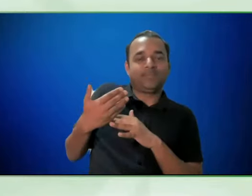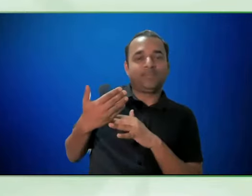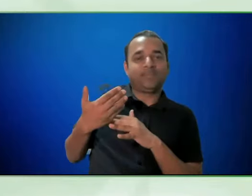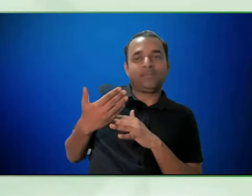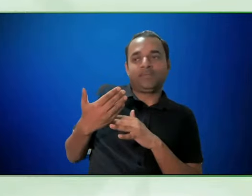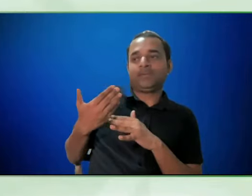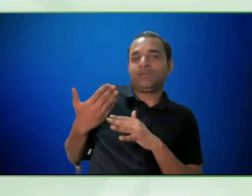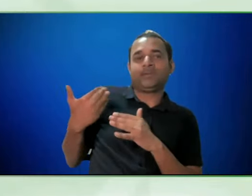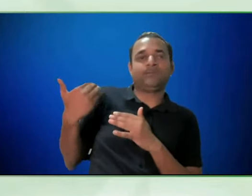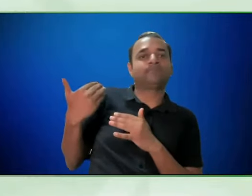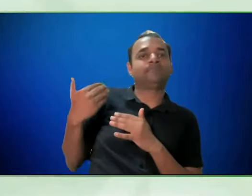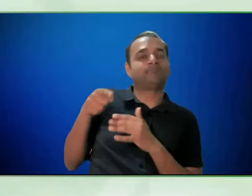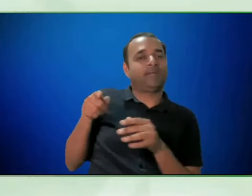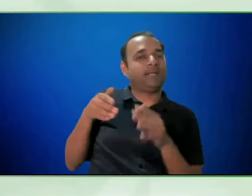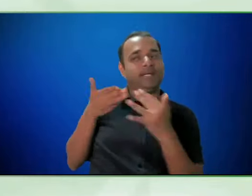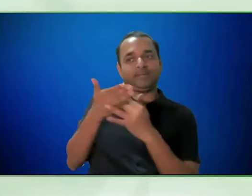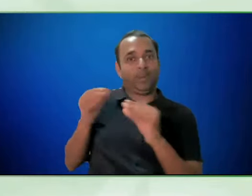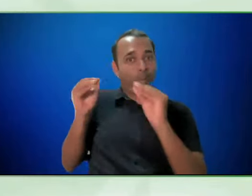you also need, I think,